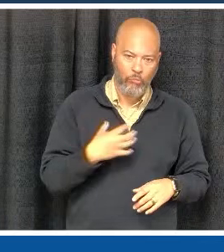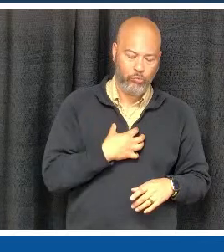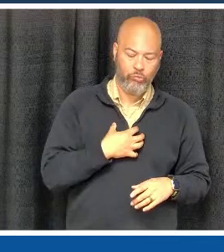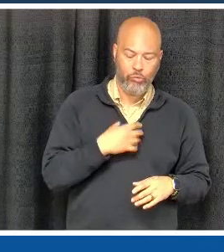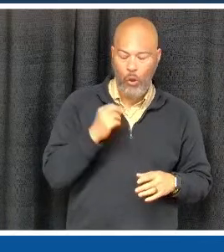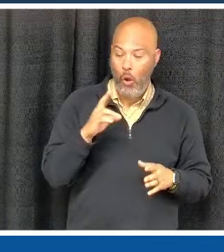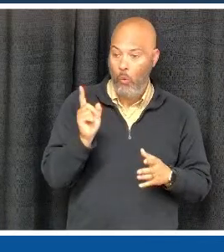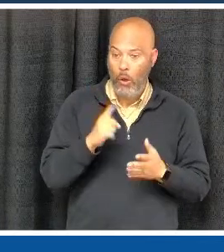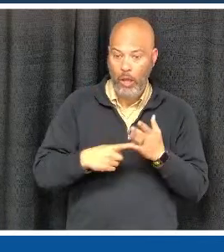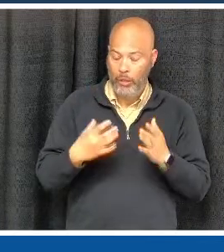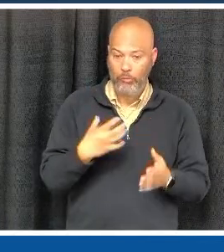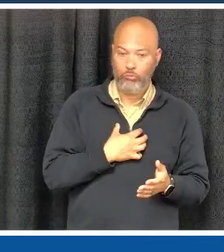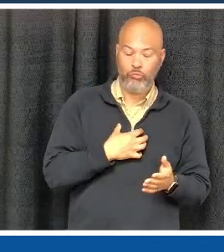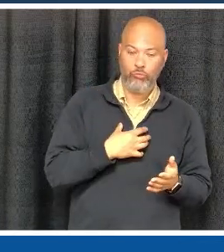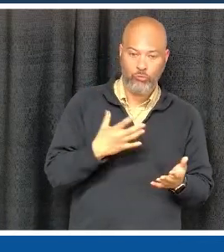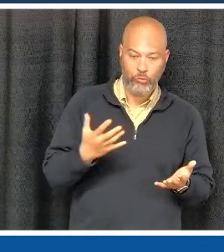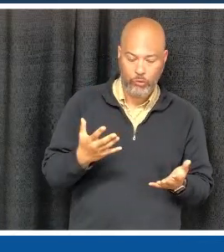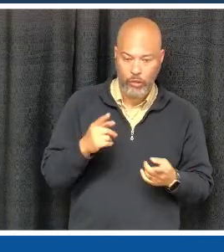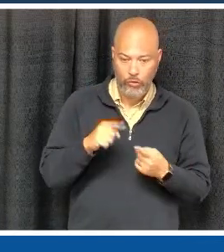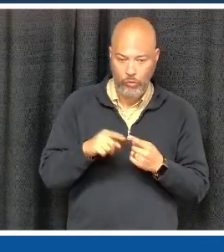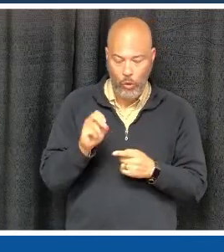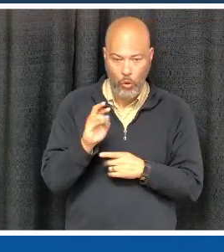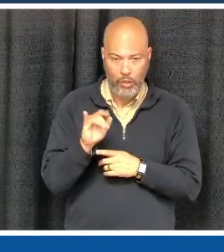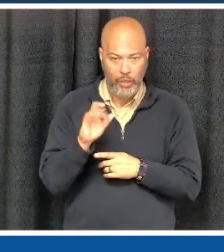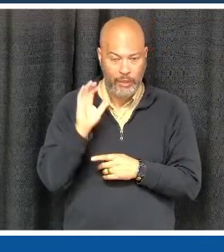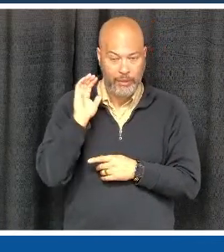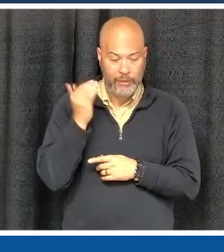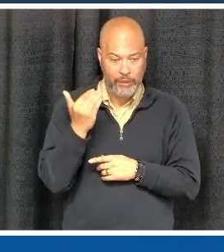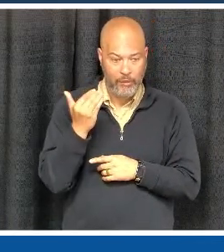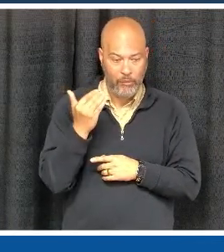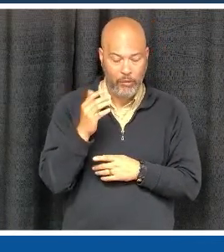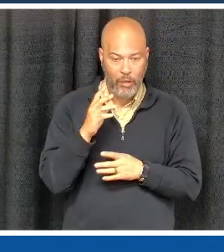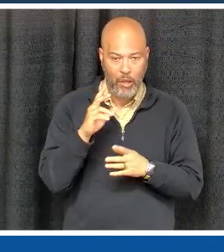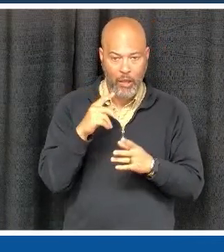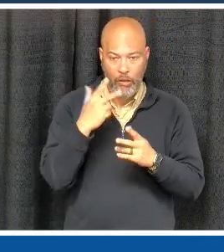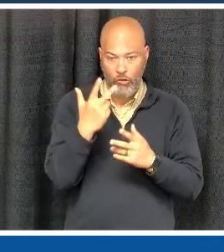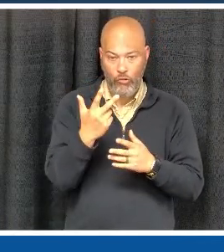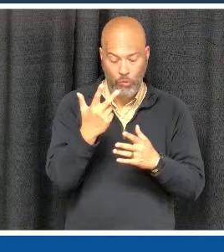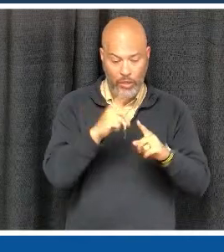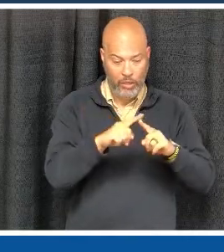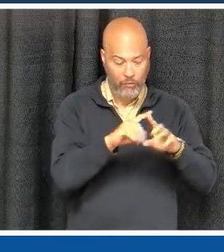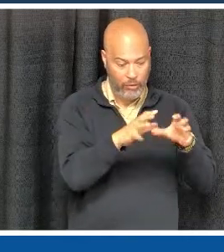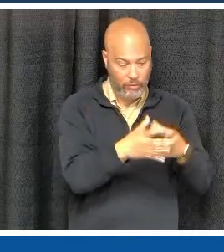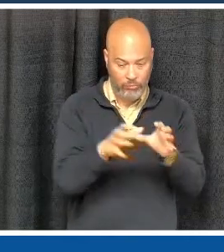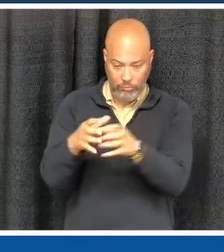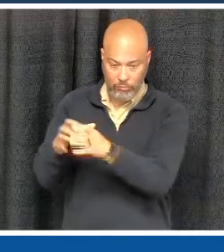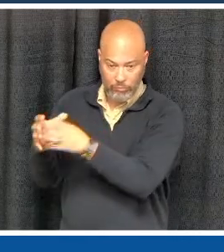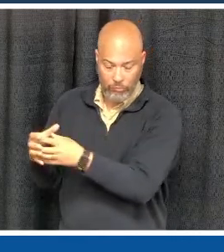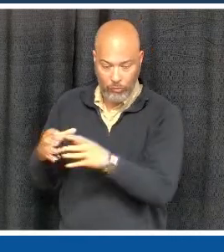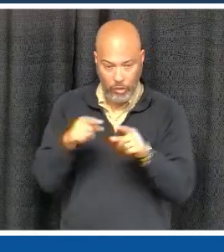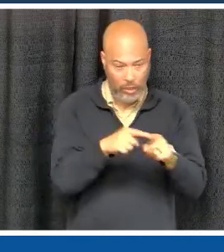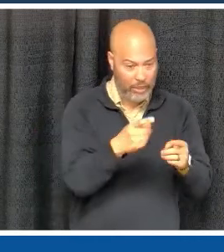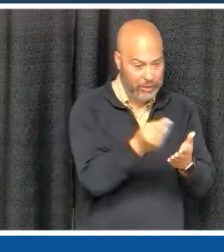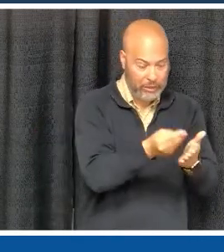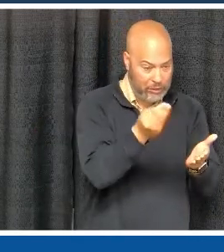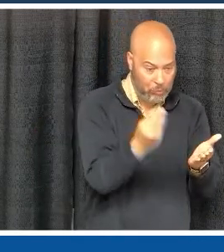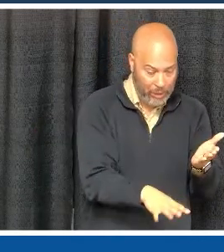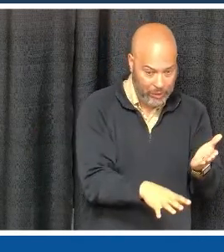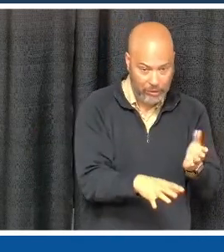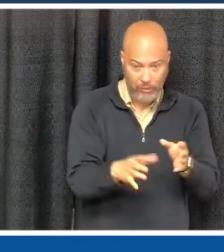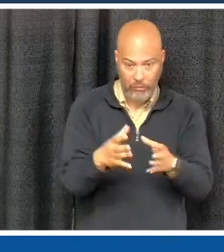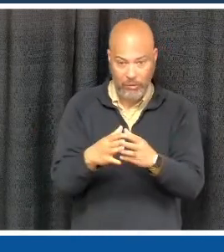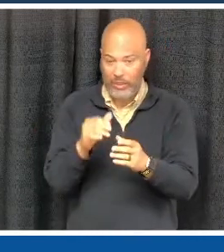apparent opposition to this ordinance seems to fall into one of three categories. It's either it's too expensive,